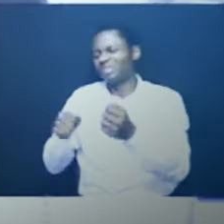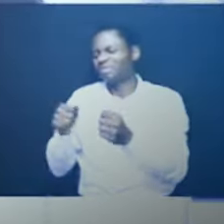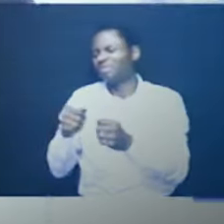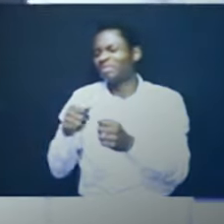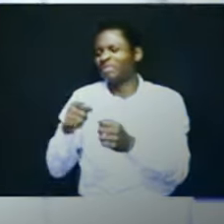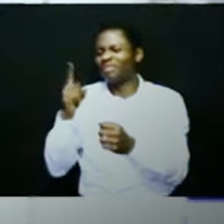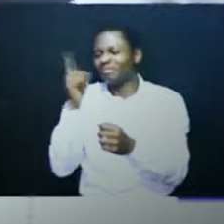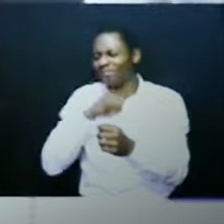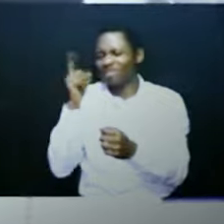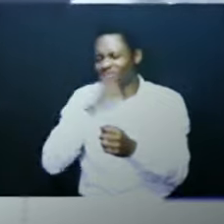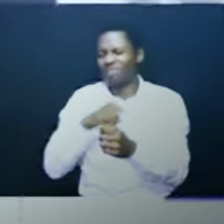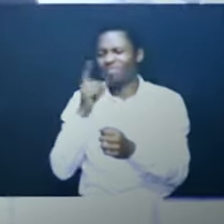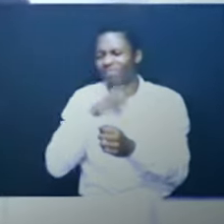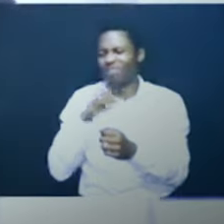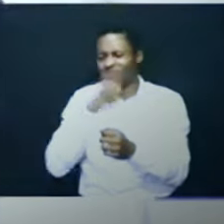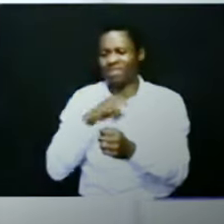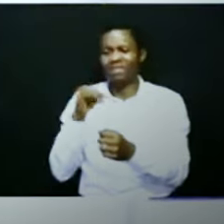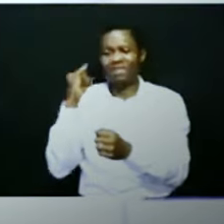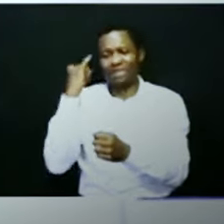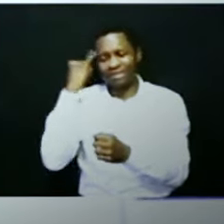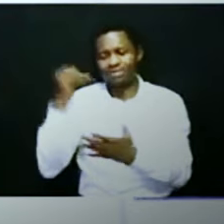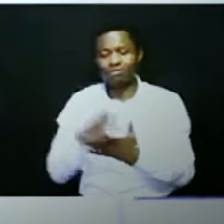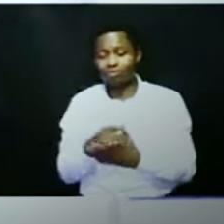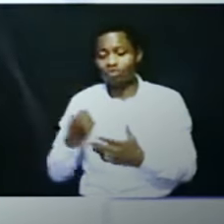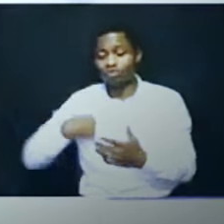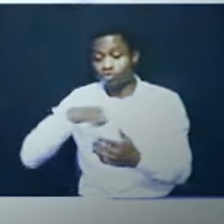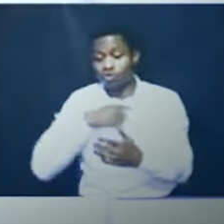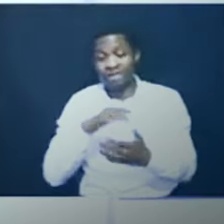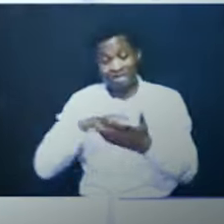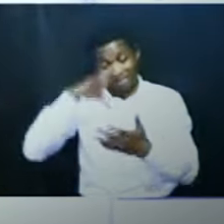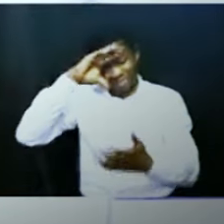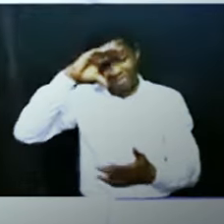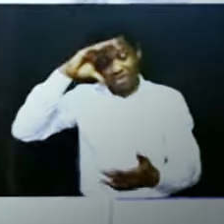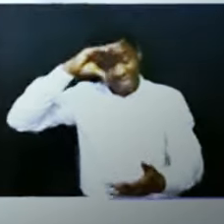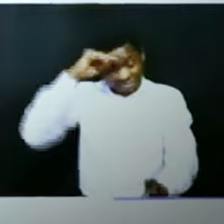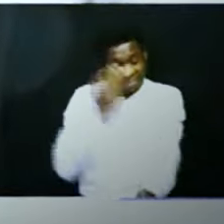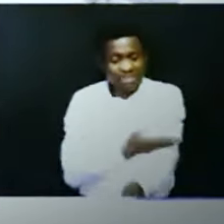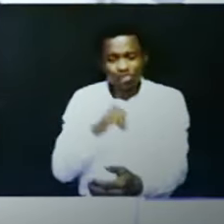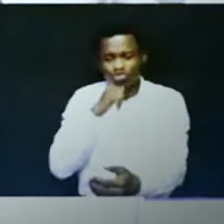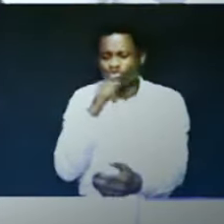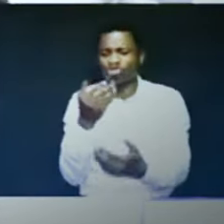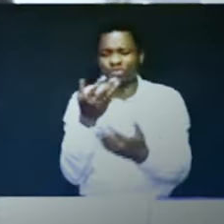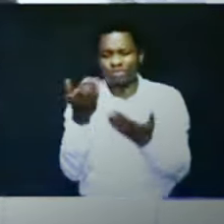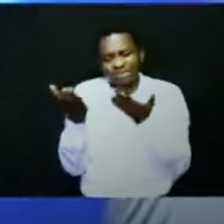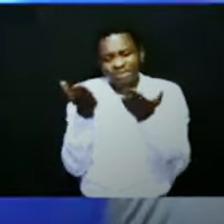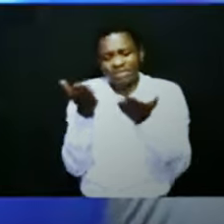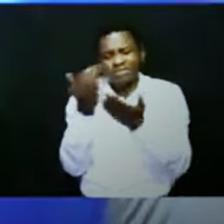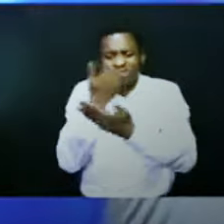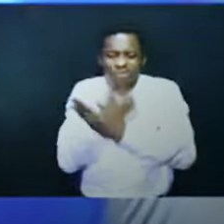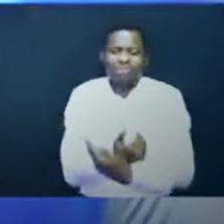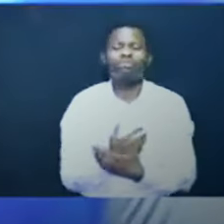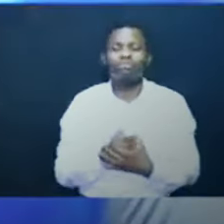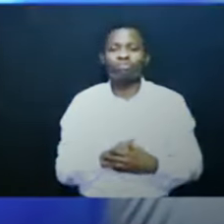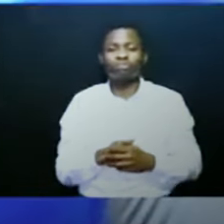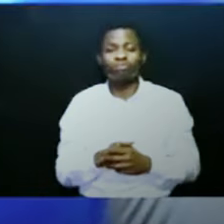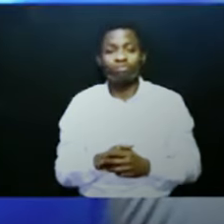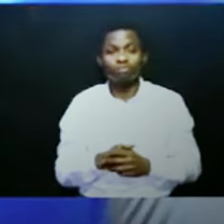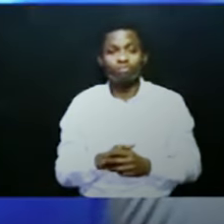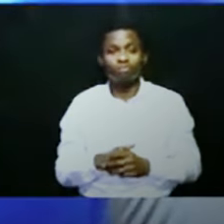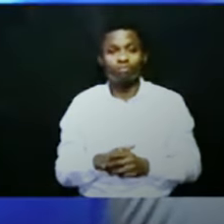nko gina biribia eni nyina so. We are sons, we are not slaves. Ye onyankopon mo ye nyanko. Superstition is a